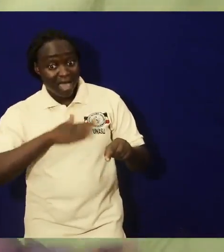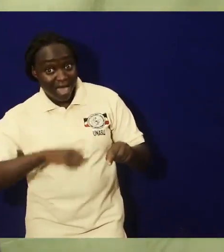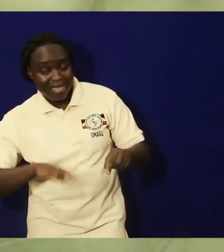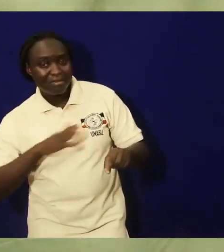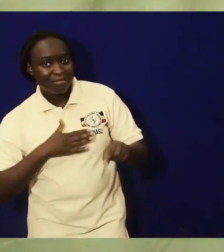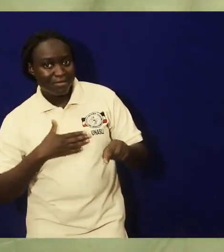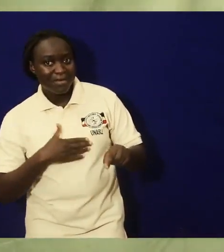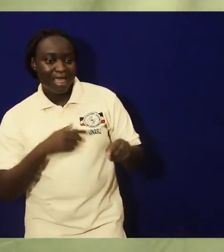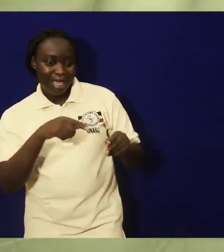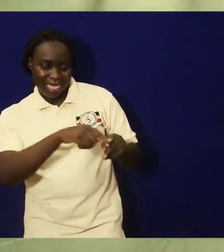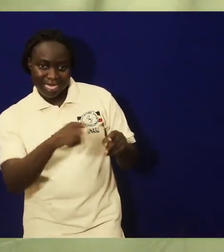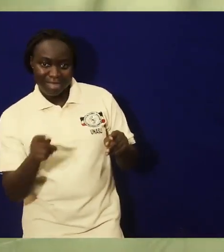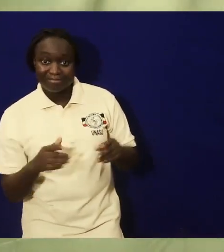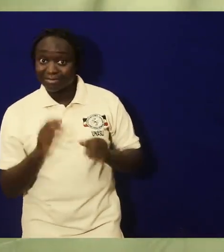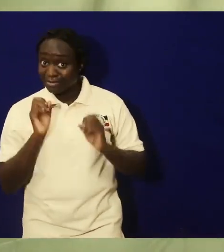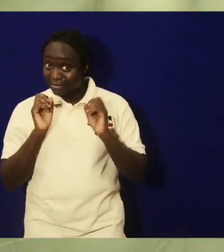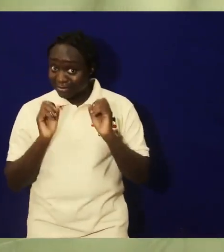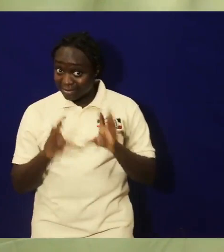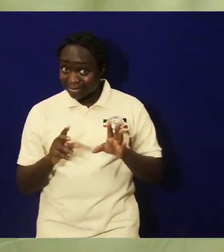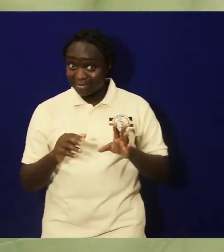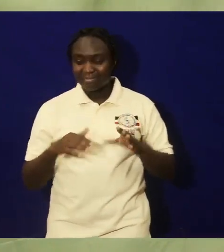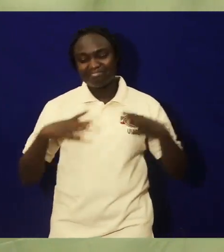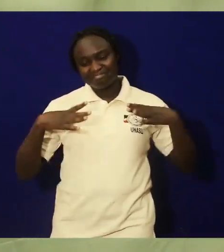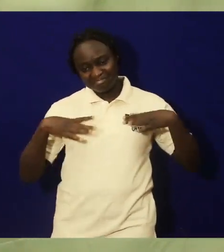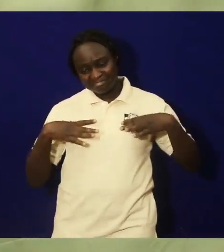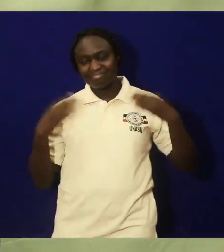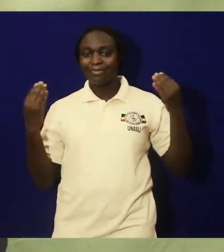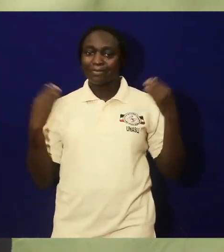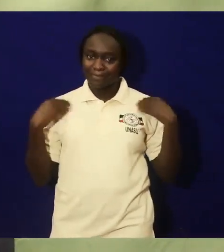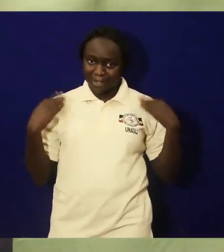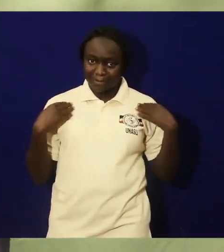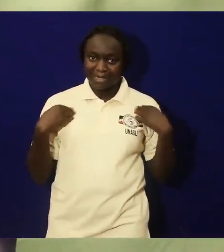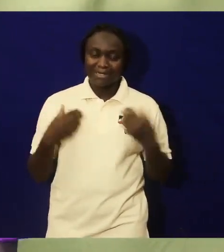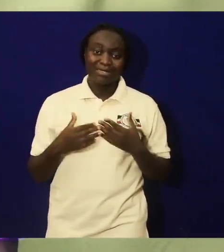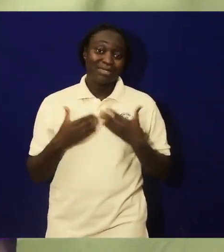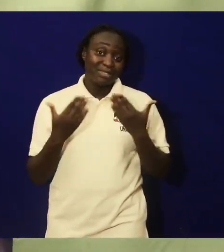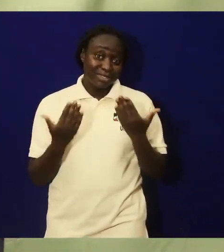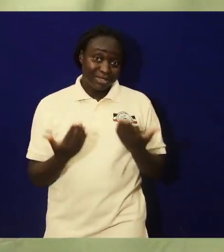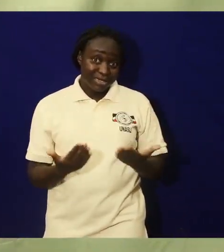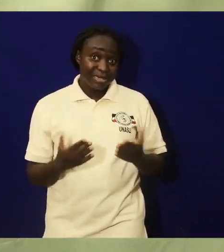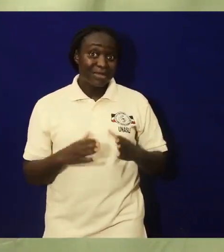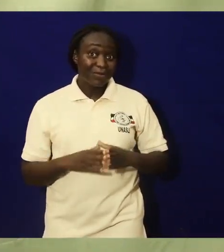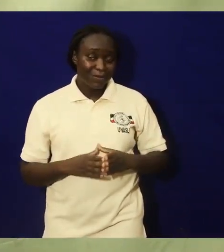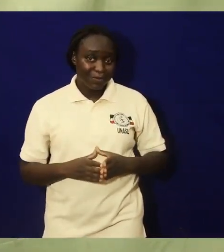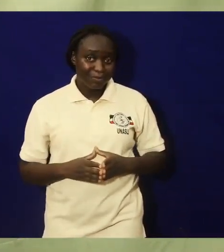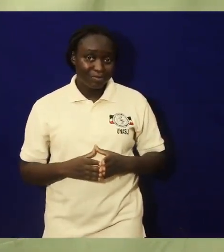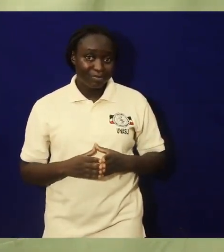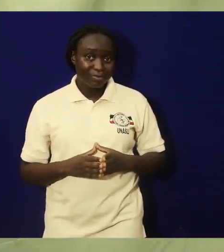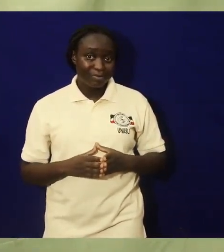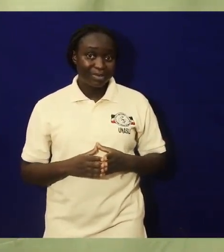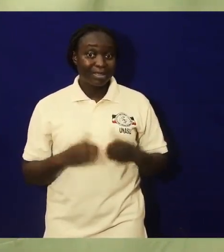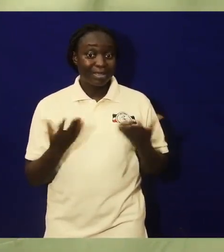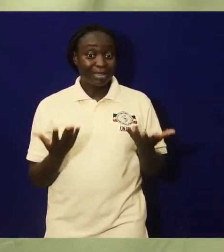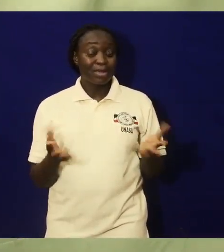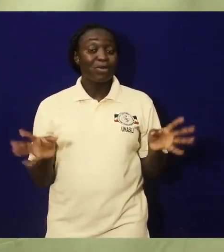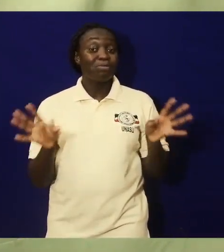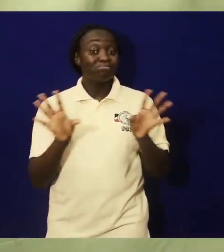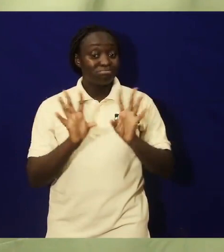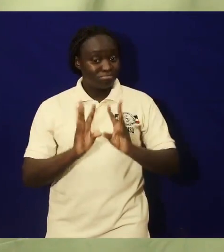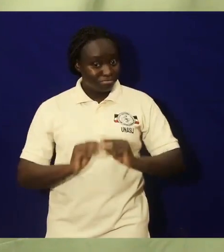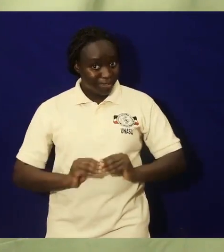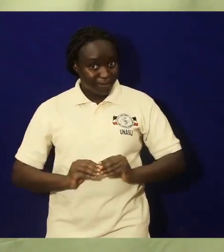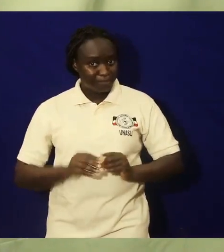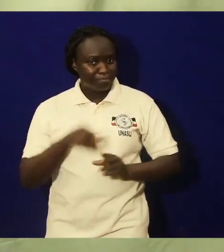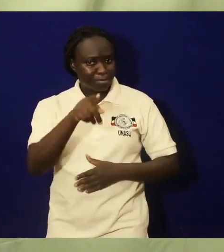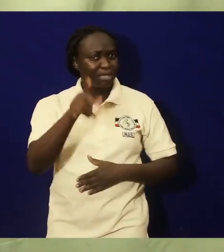grandmother. Please do it after this lesson. So, my dear learners, as we are coming to the end of this lesson,